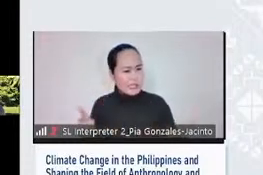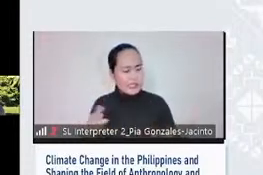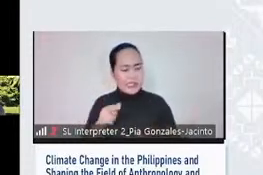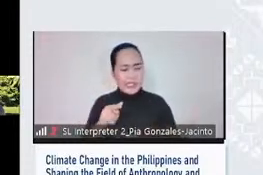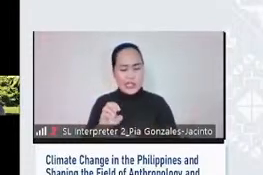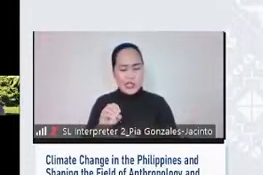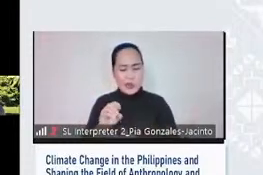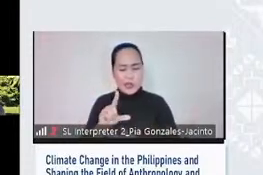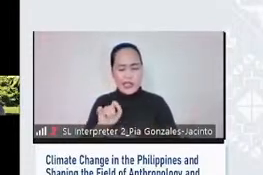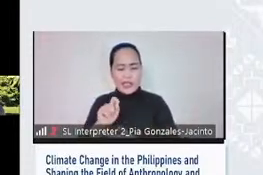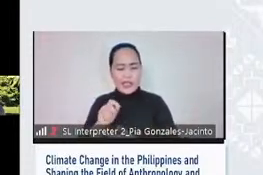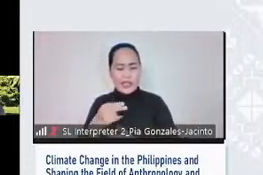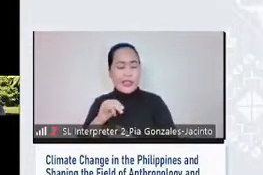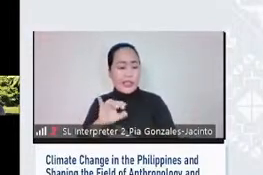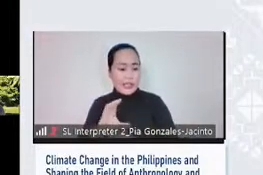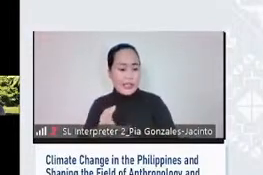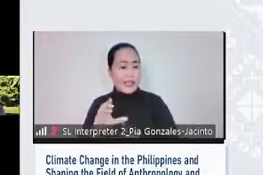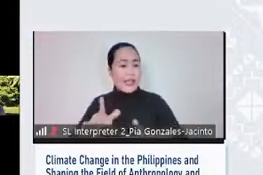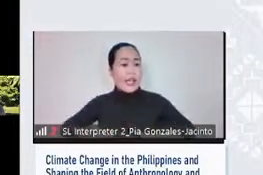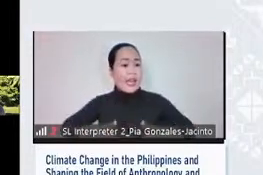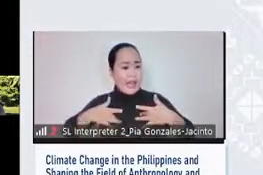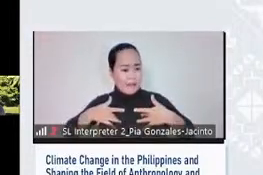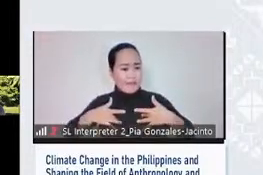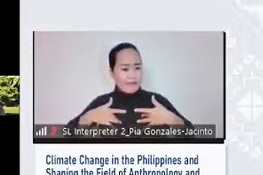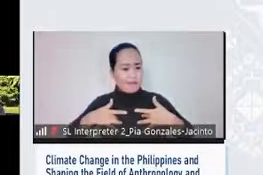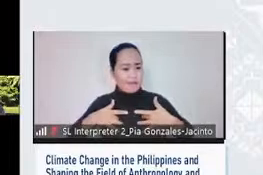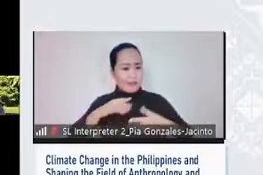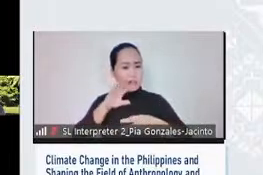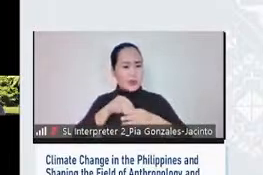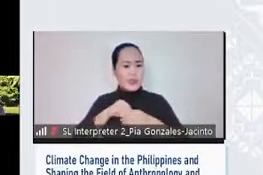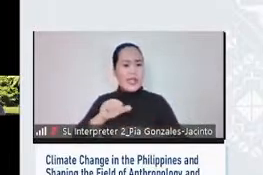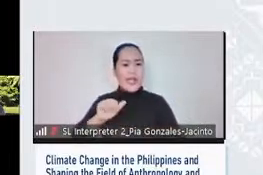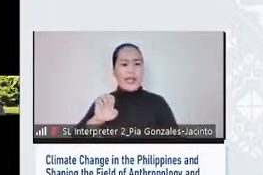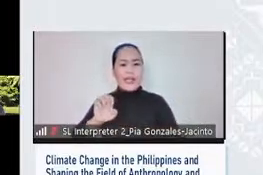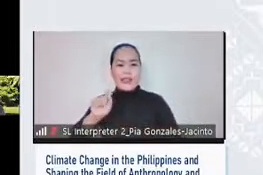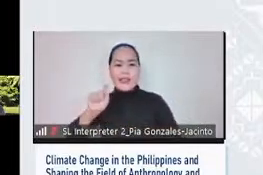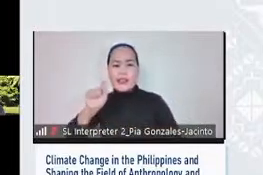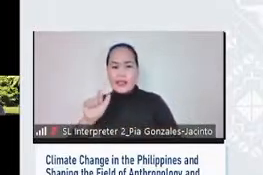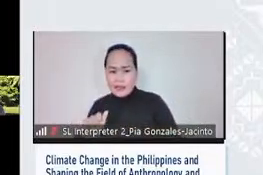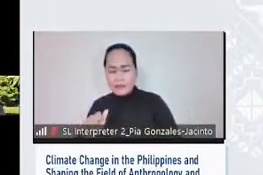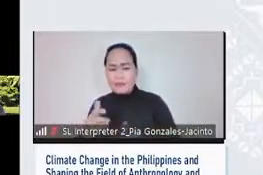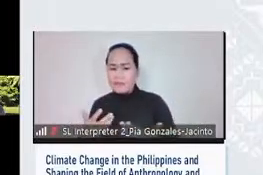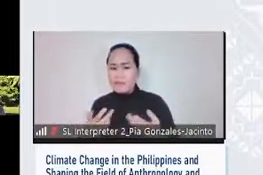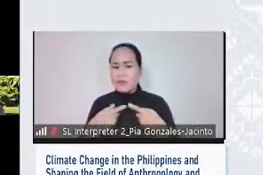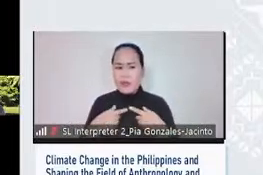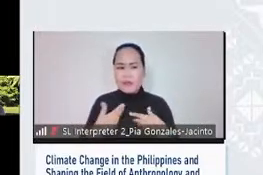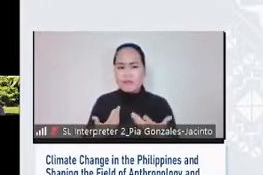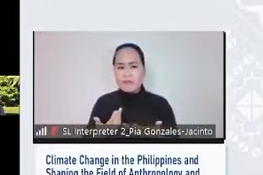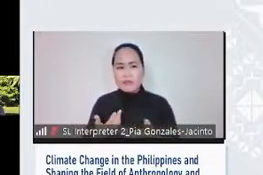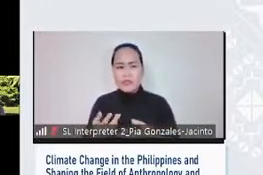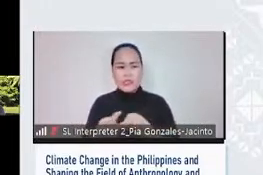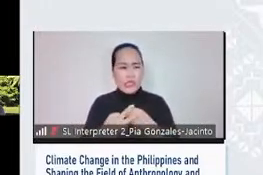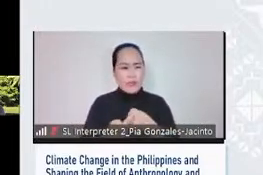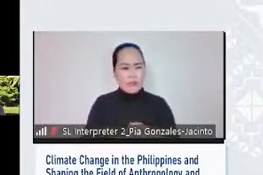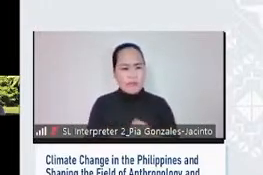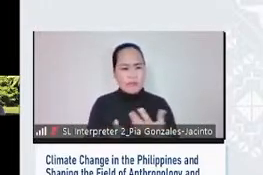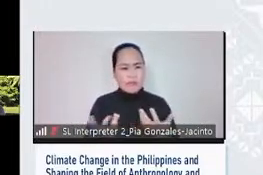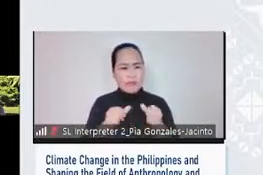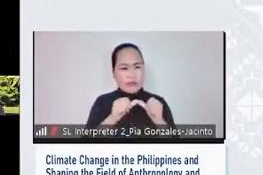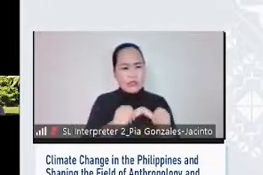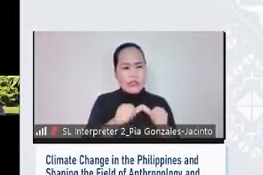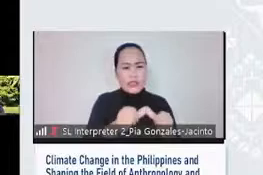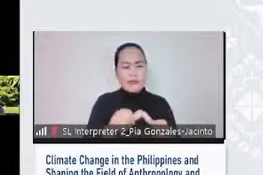varying genomes, including Aita, as well as other subgroups that appear to have been conservative in maintaining their identity and